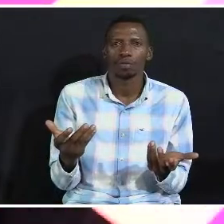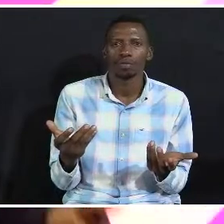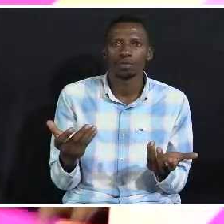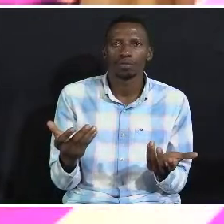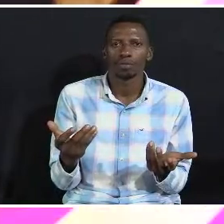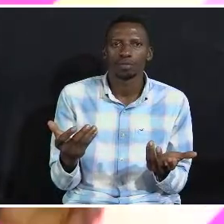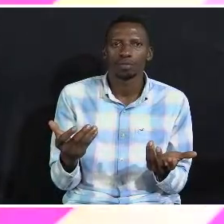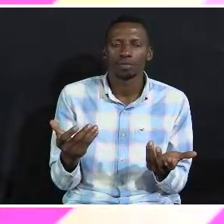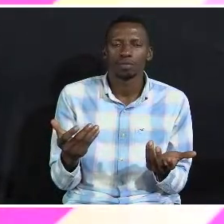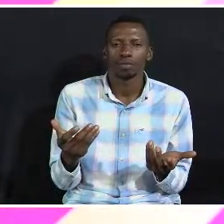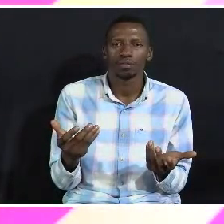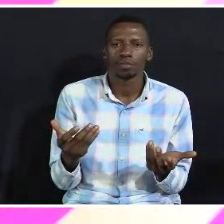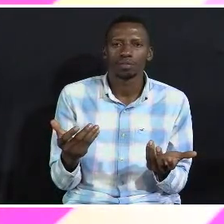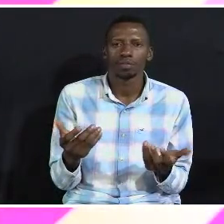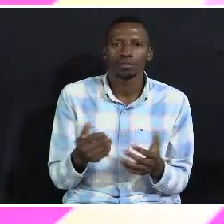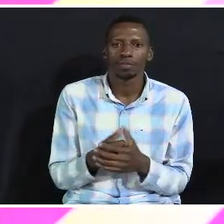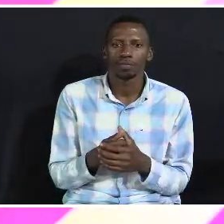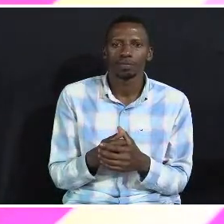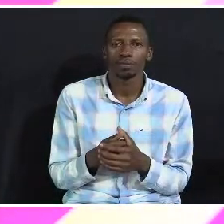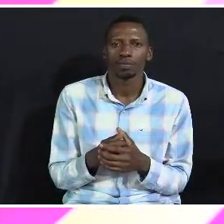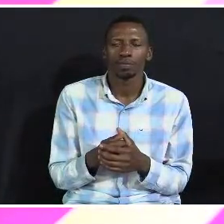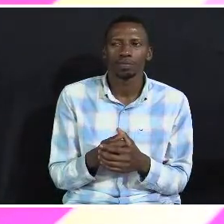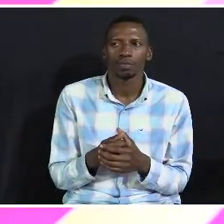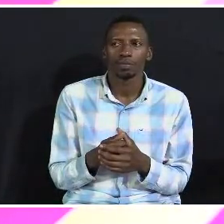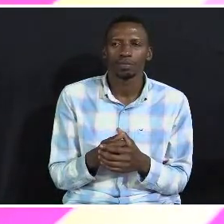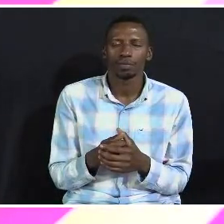the consequences.